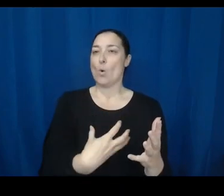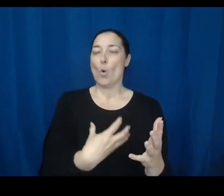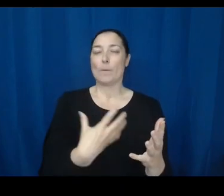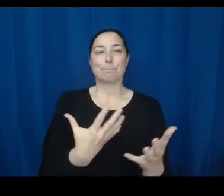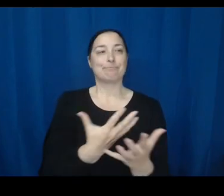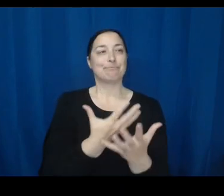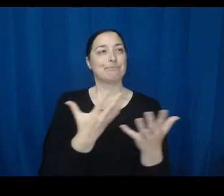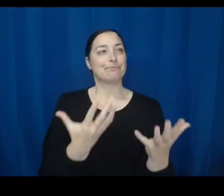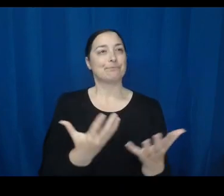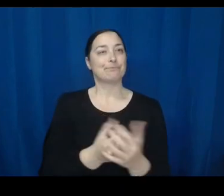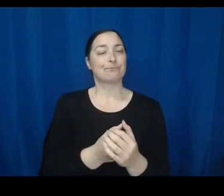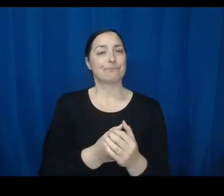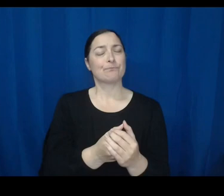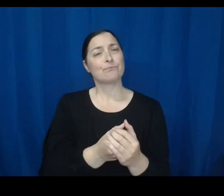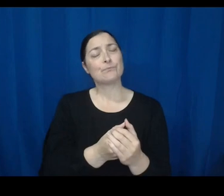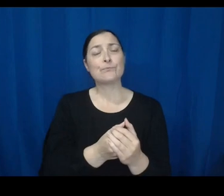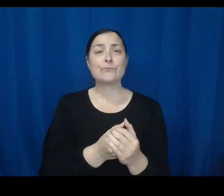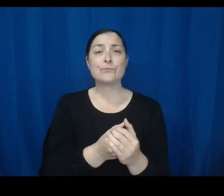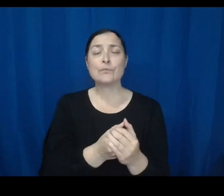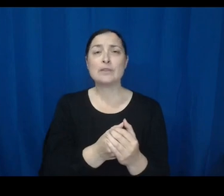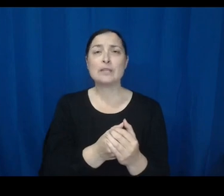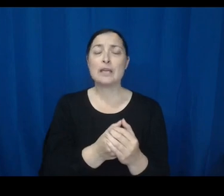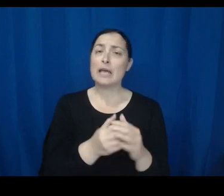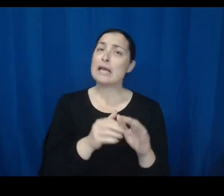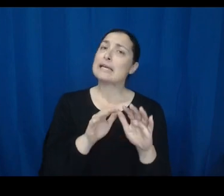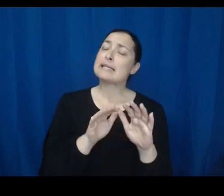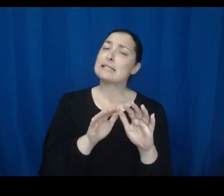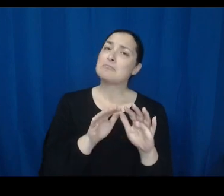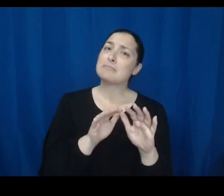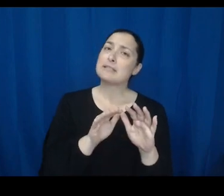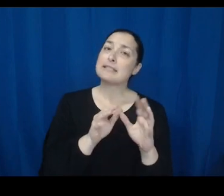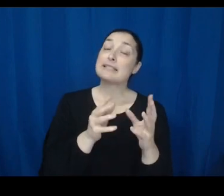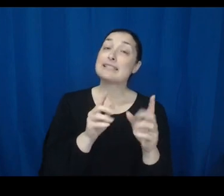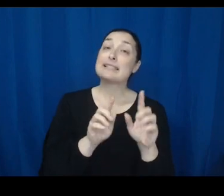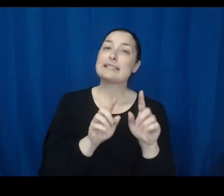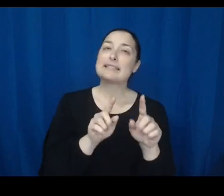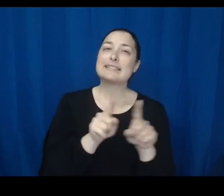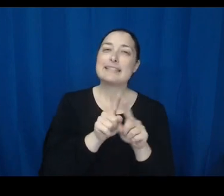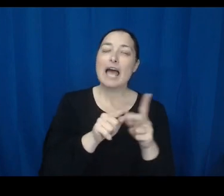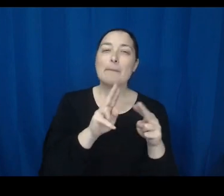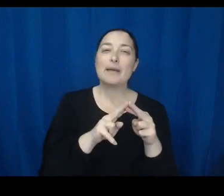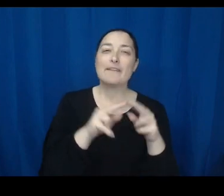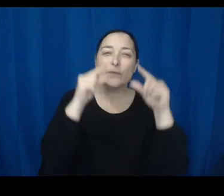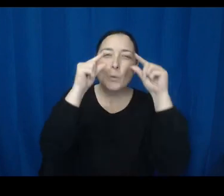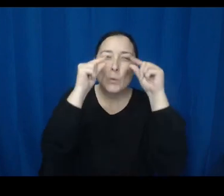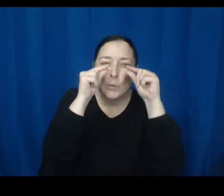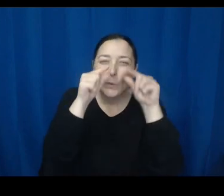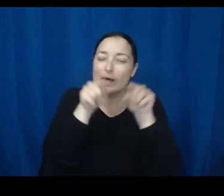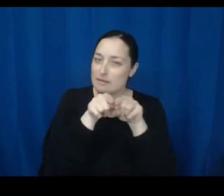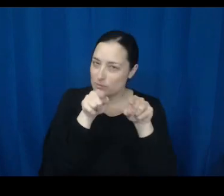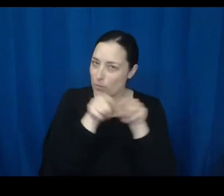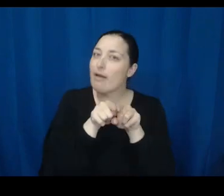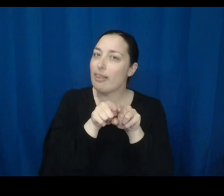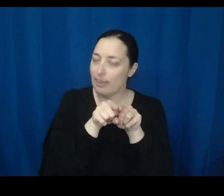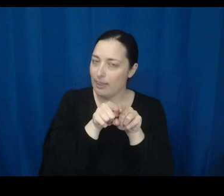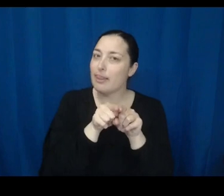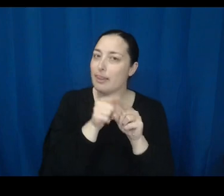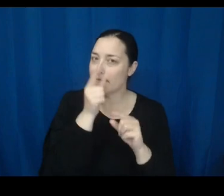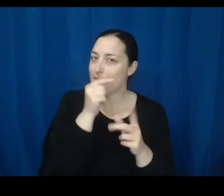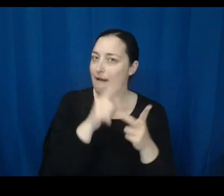You can get the same kind of effect from kind of blurring your eyes or squinting as well. If you're wanting